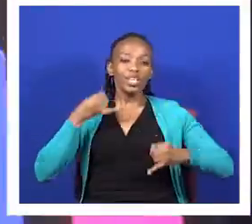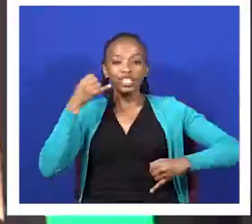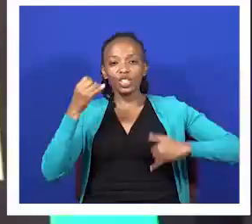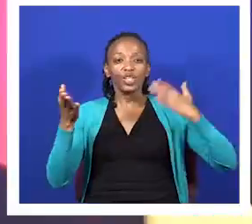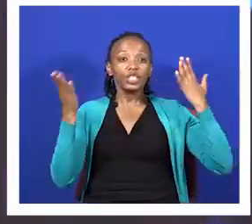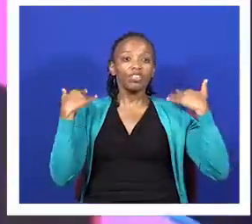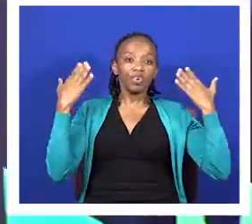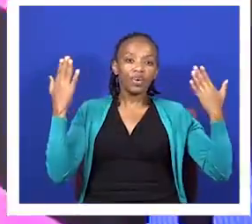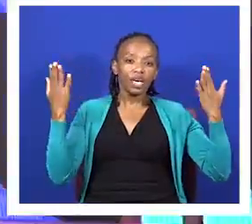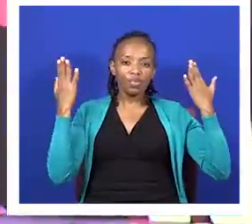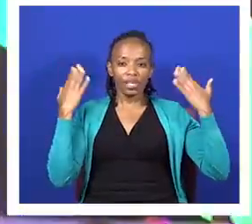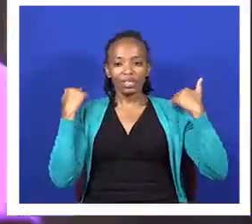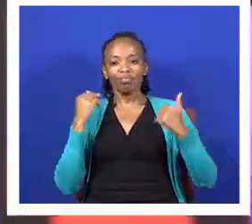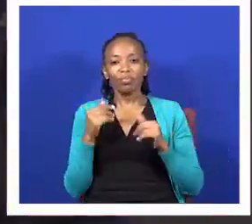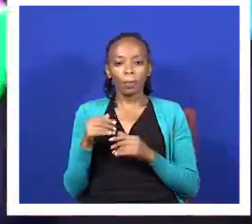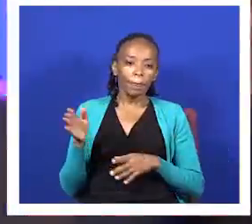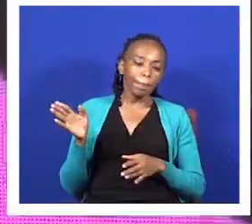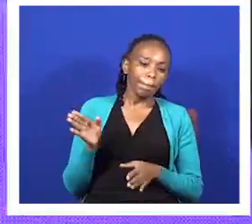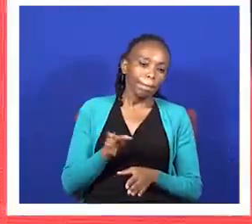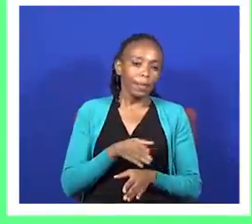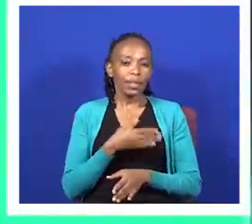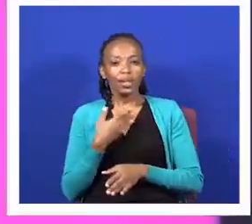I will rejoice forever.